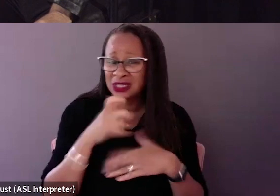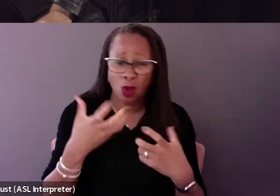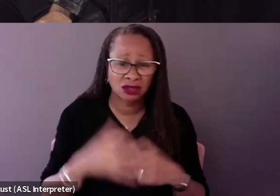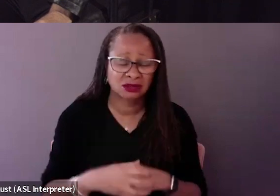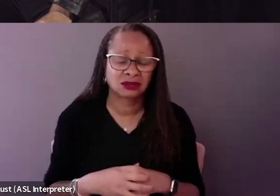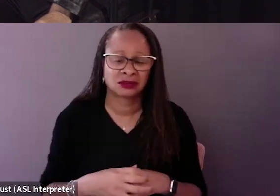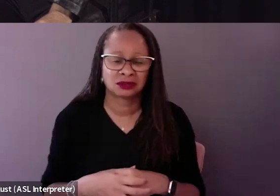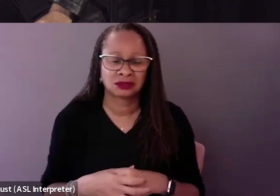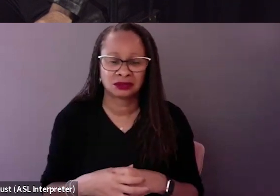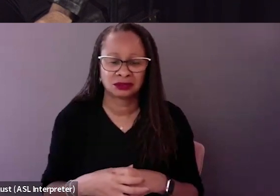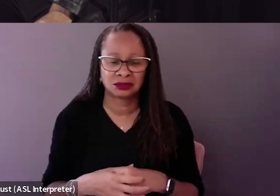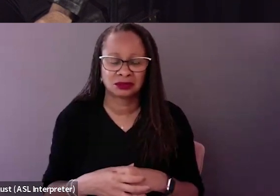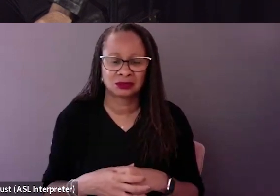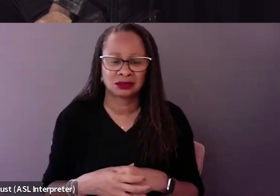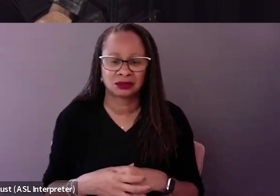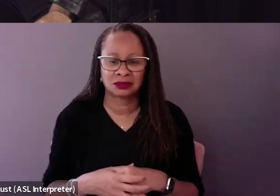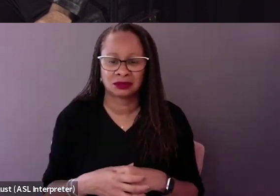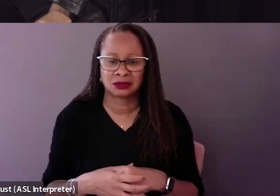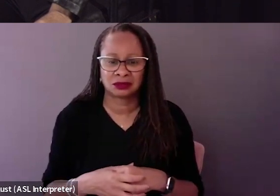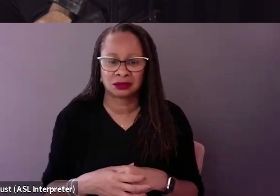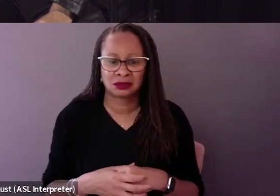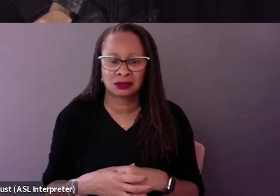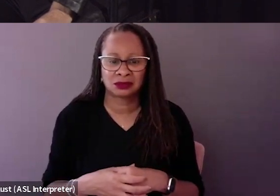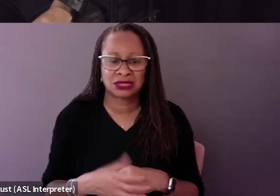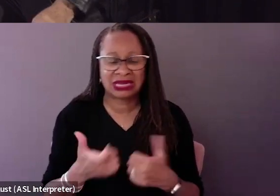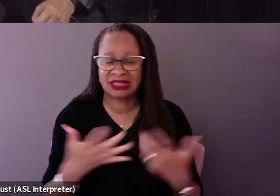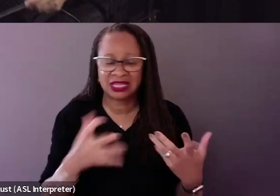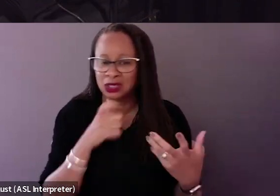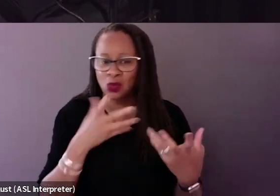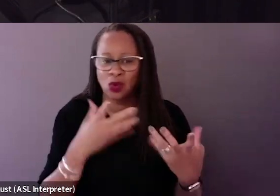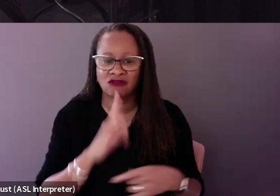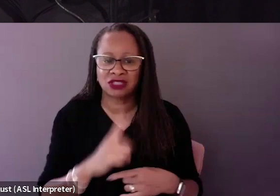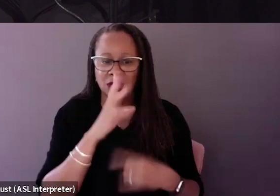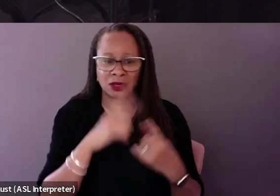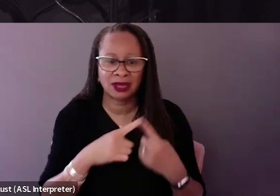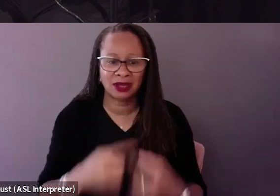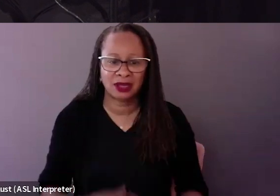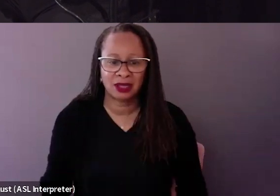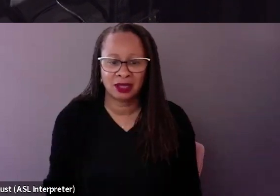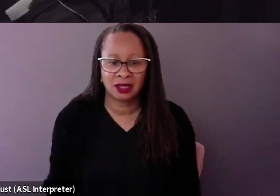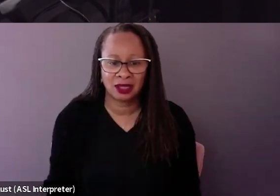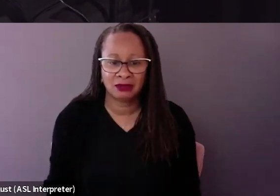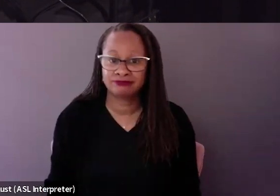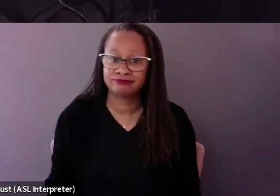deep about his childhood he didn't want to really speak about or was difficult? No.